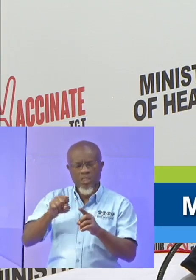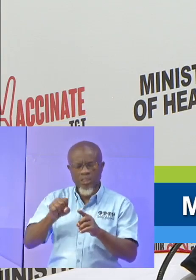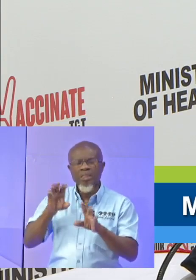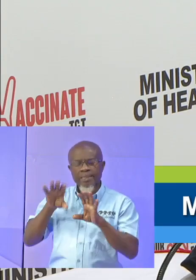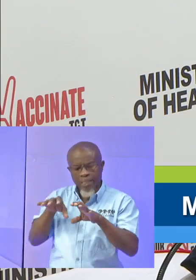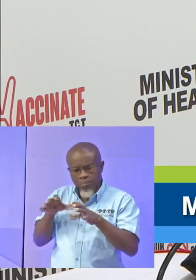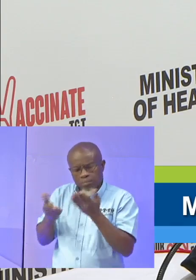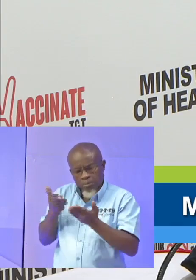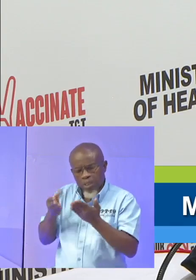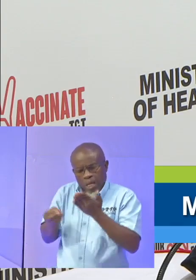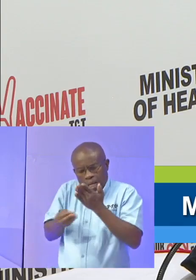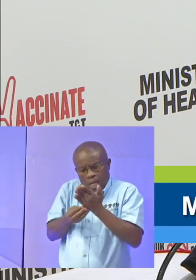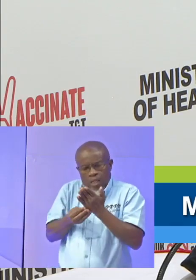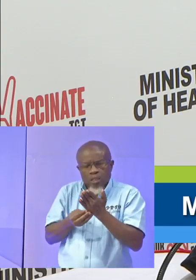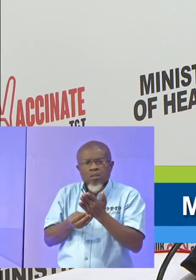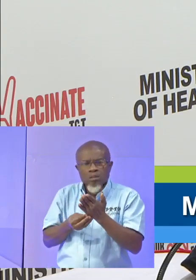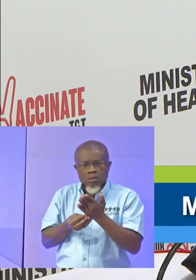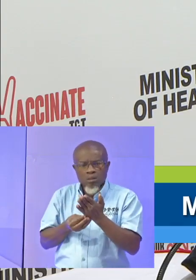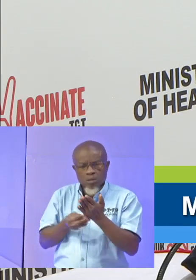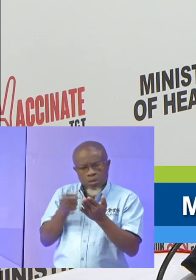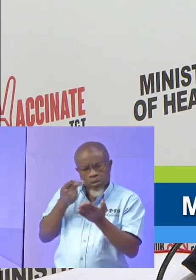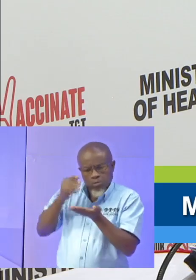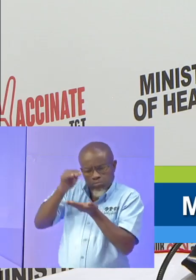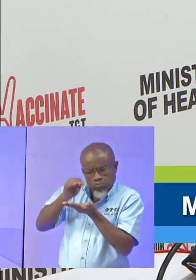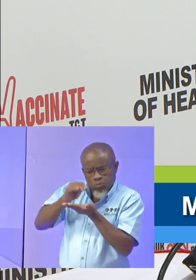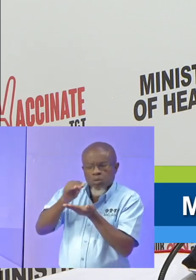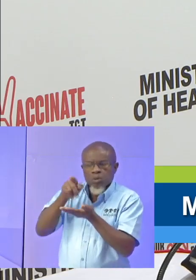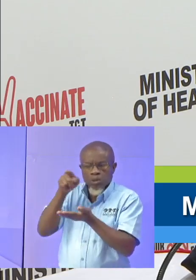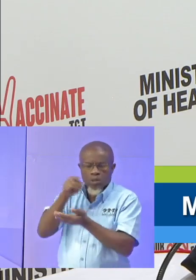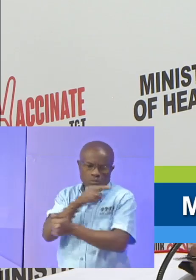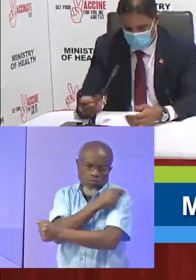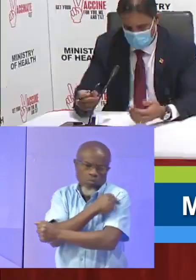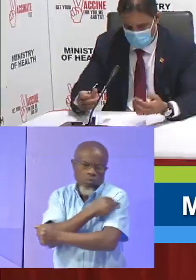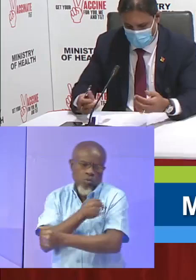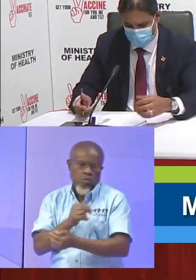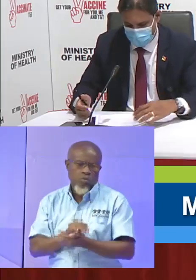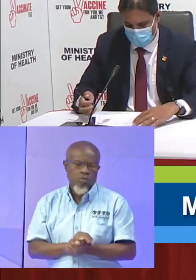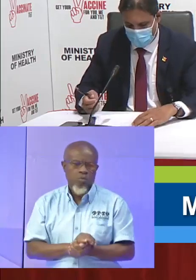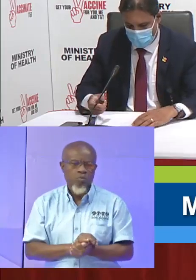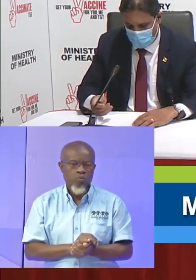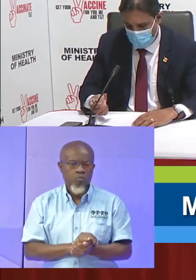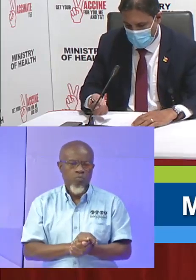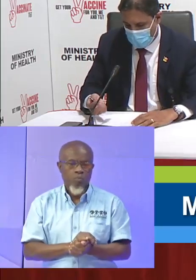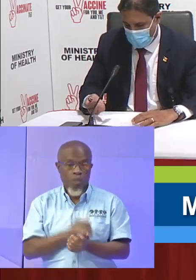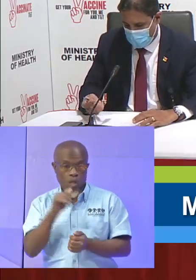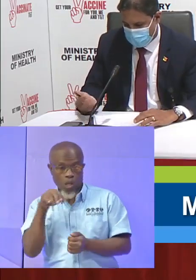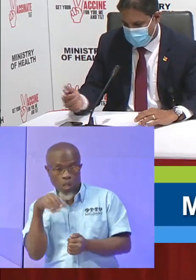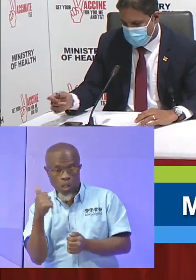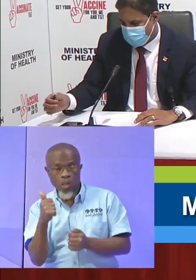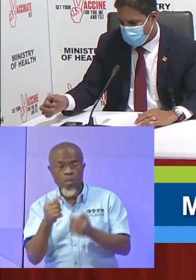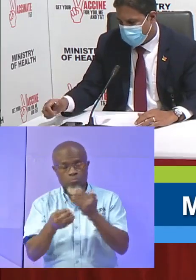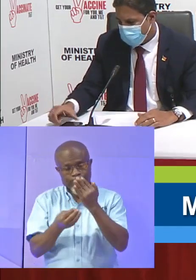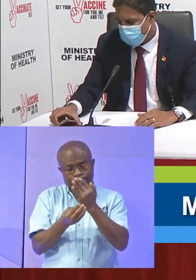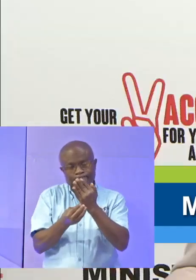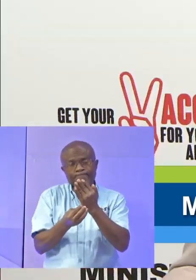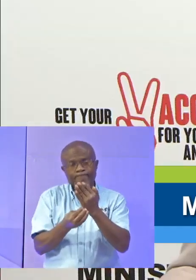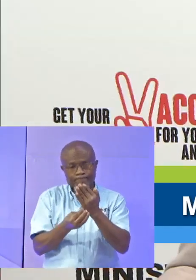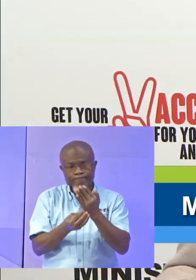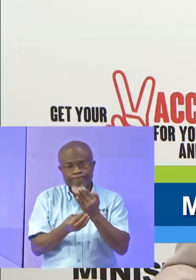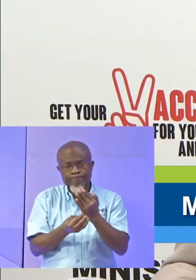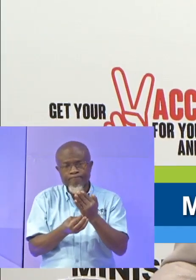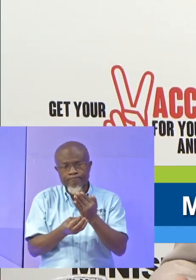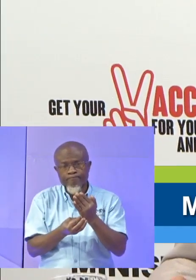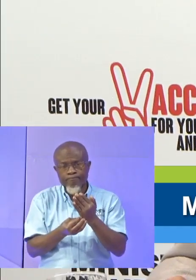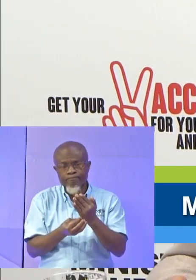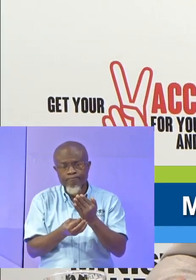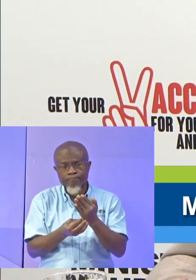today. But it's certainly not the only factor. Another contributing factor, and Alicia, again, you have raised a very good topic